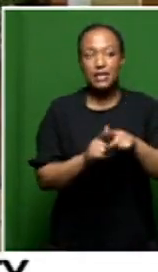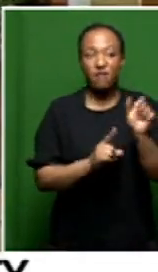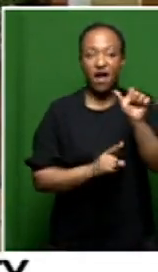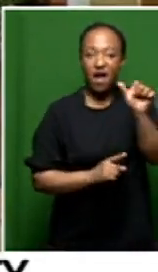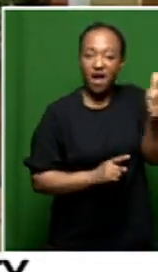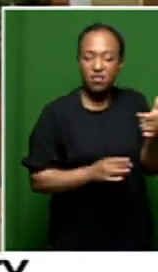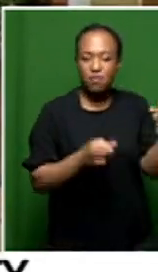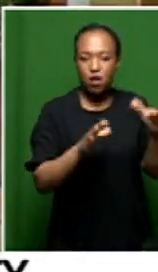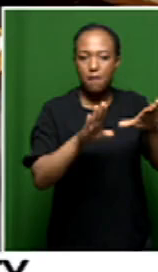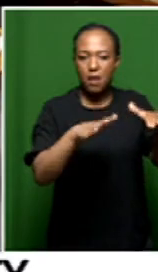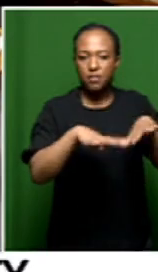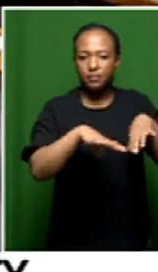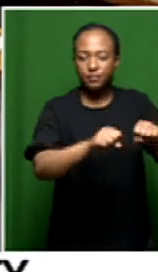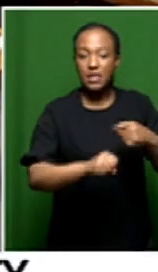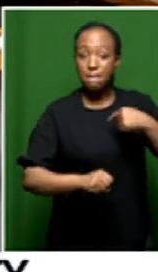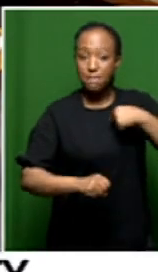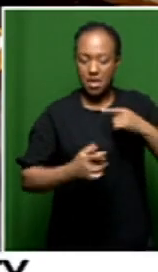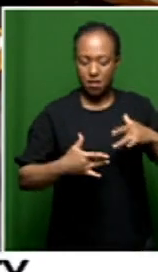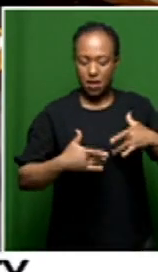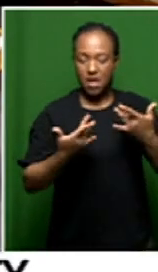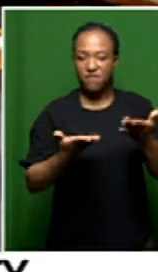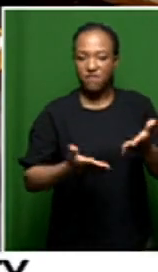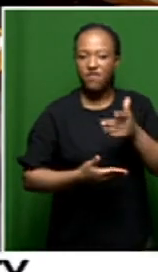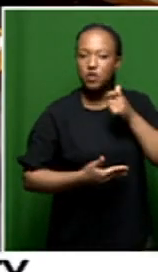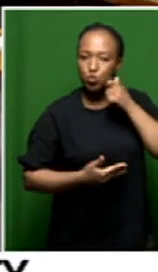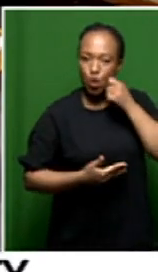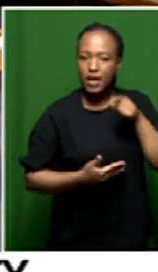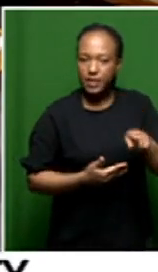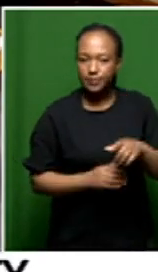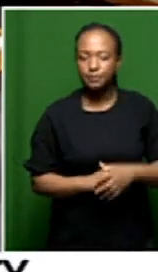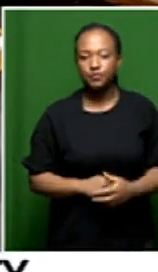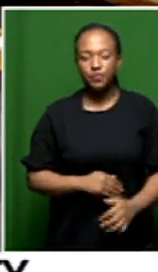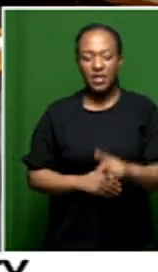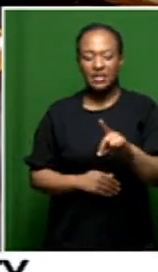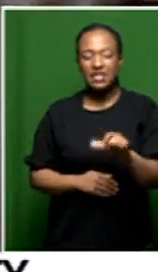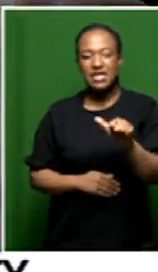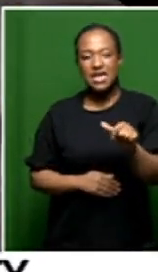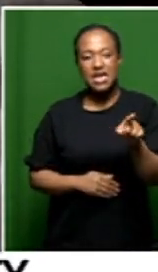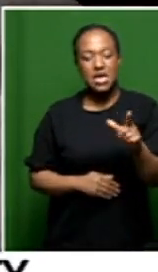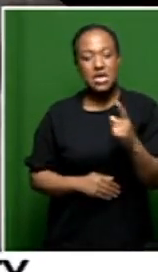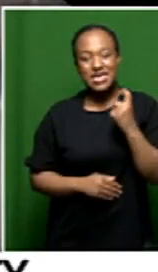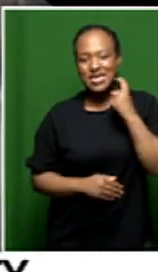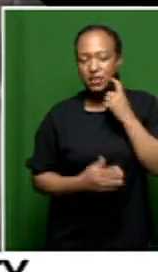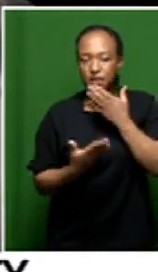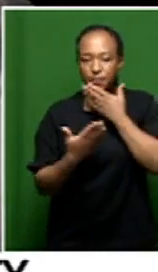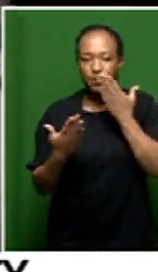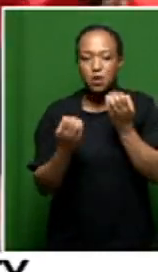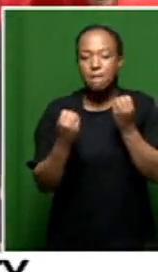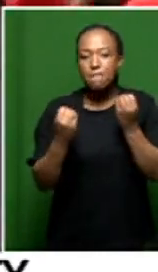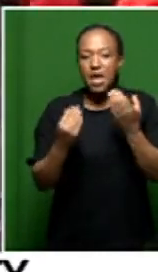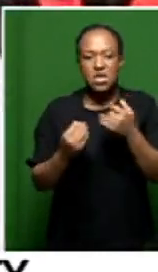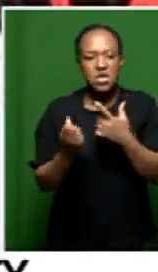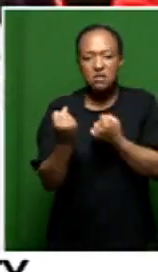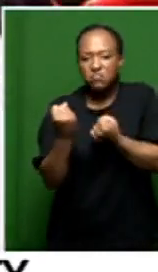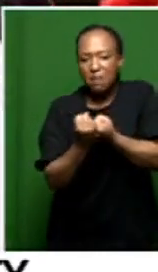spaces. I'm a resident of Tshwane. The DA's reign in Tshwane has not been easy. Msimanga faced several motions of no confidence,